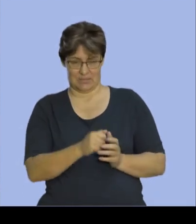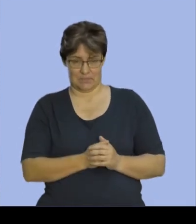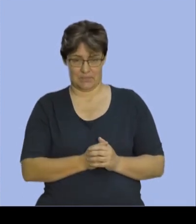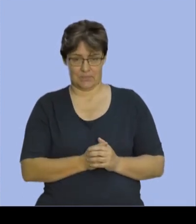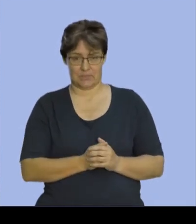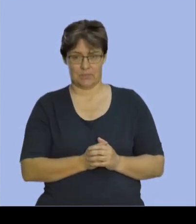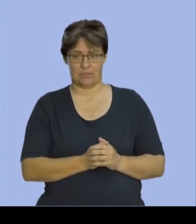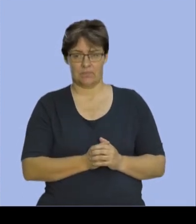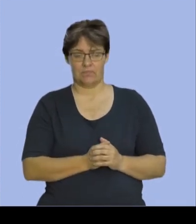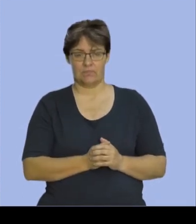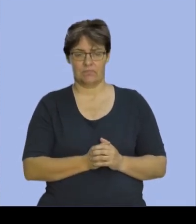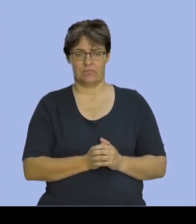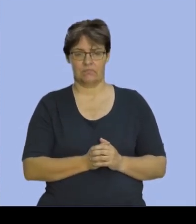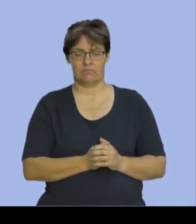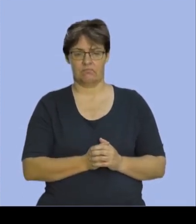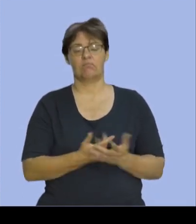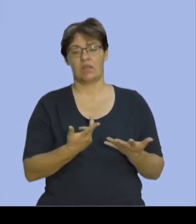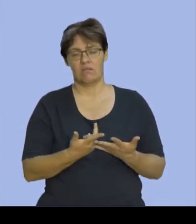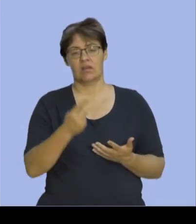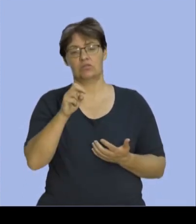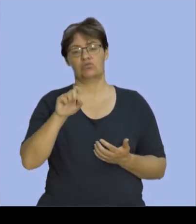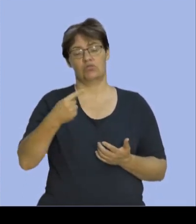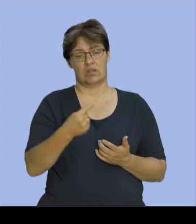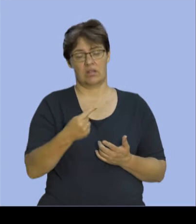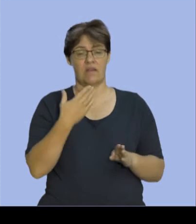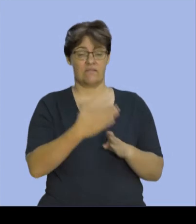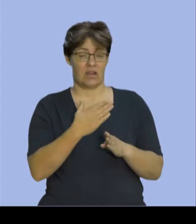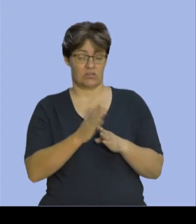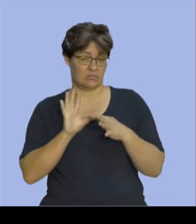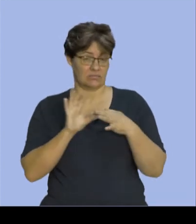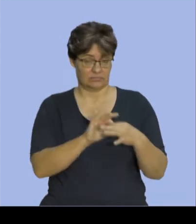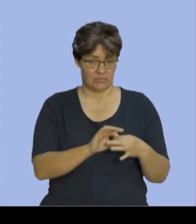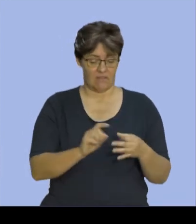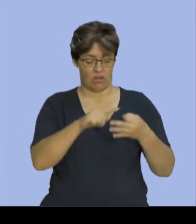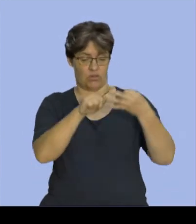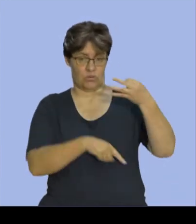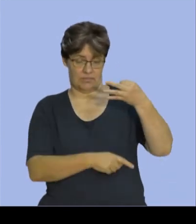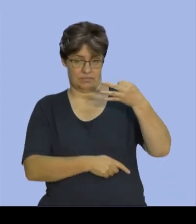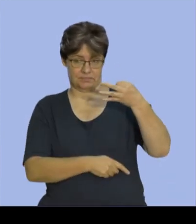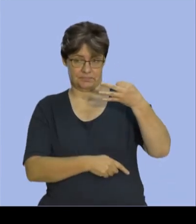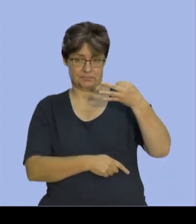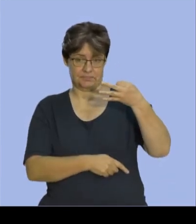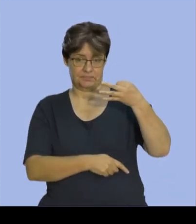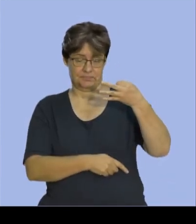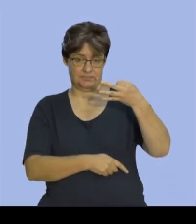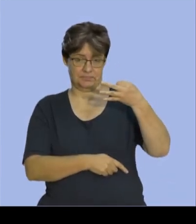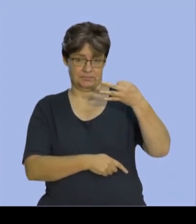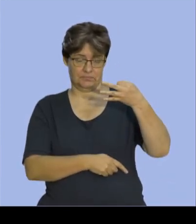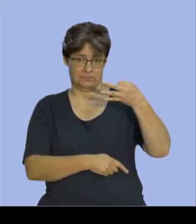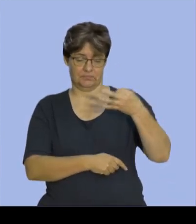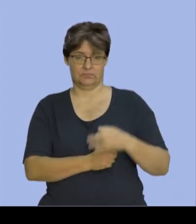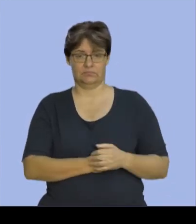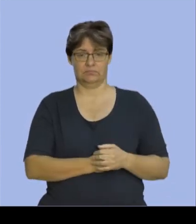there. Now, if we define trigonometric functions, we're going to have 3 of them, right? Now,